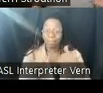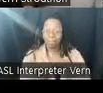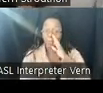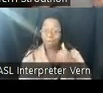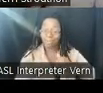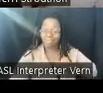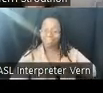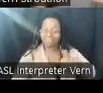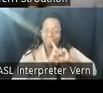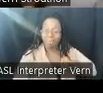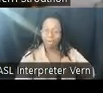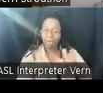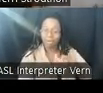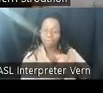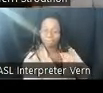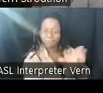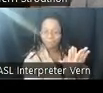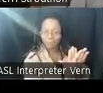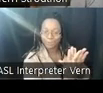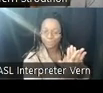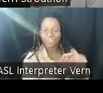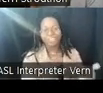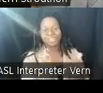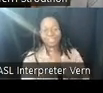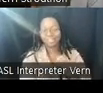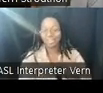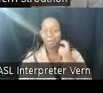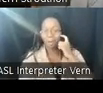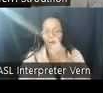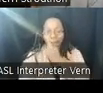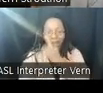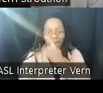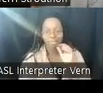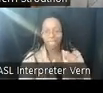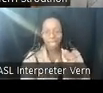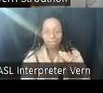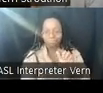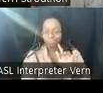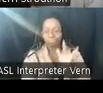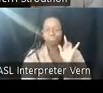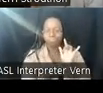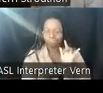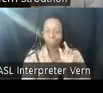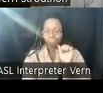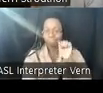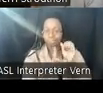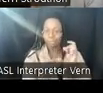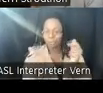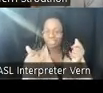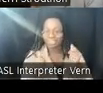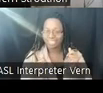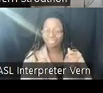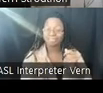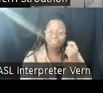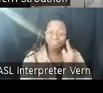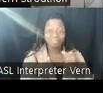duck. The optical illusion, and that's on our perception. It doesn't mean that this picture doesn't show up any differently as a